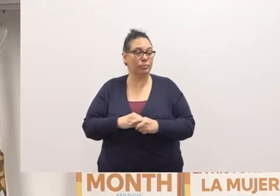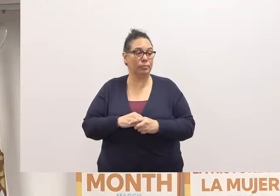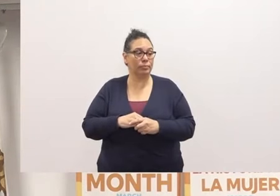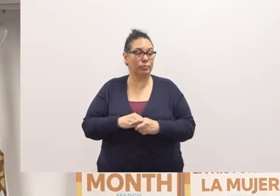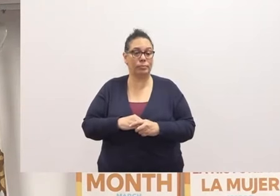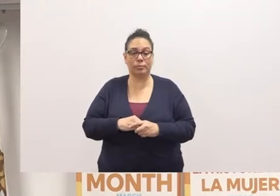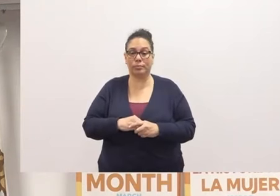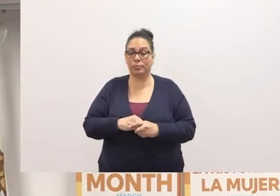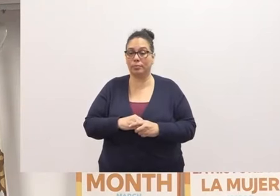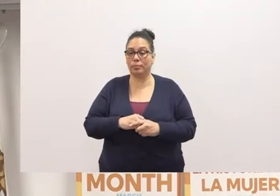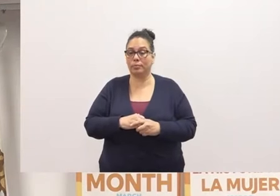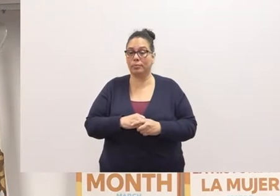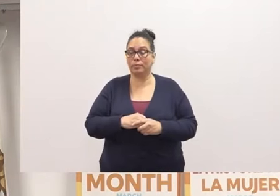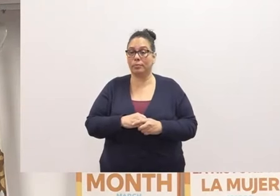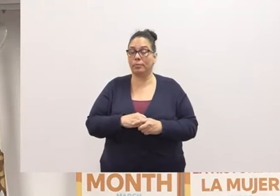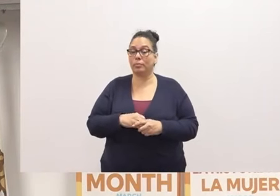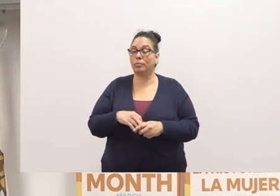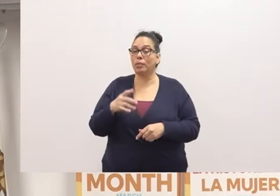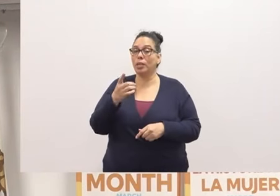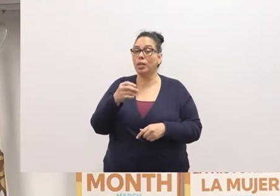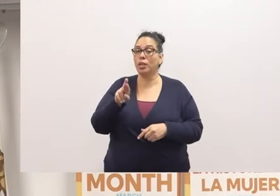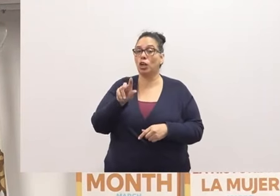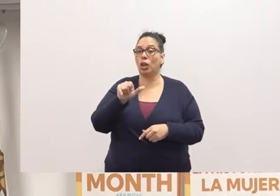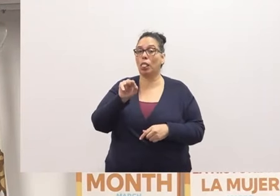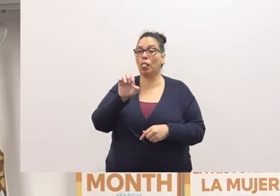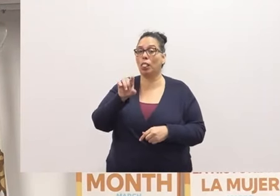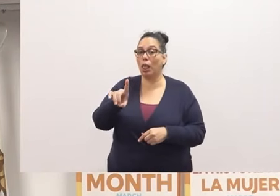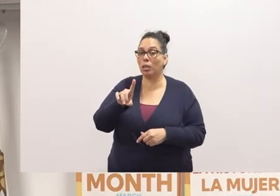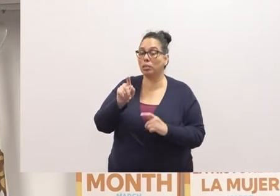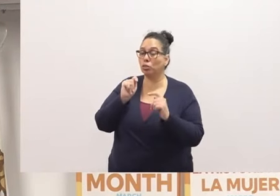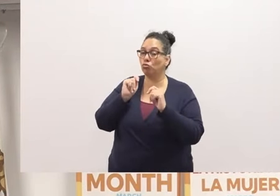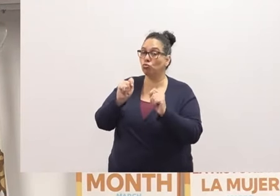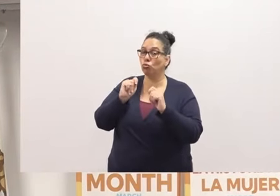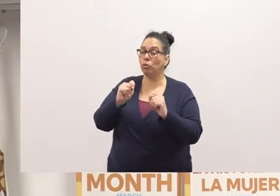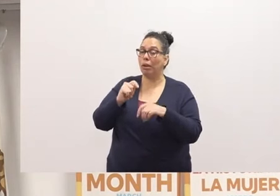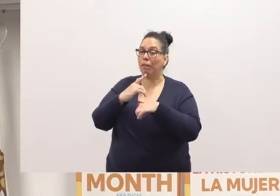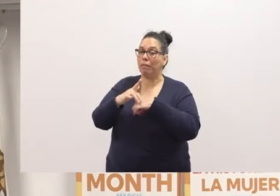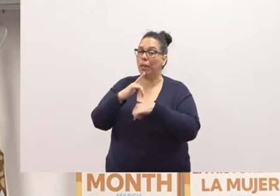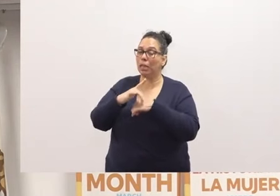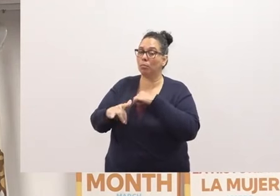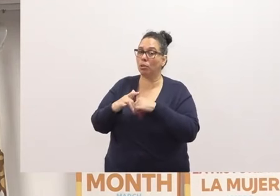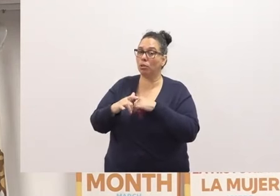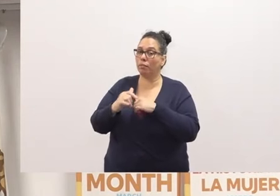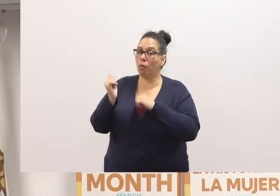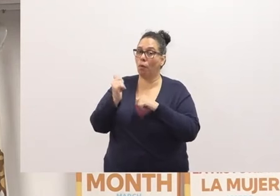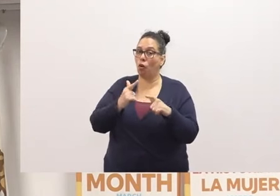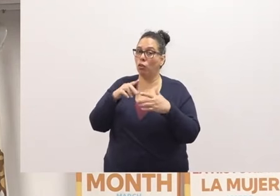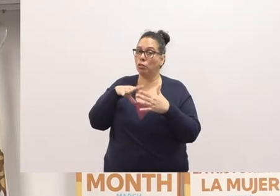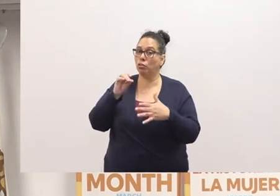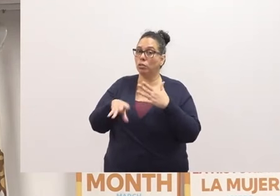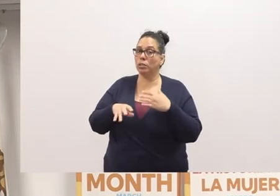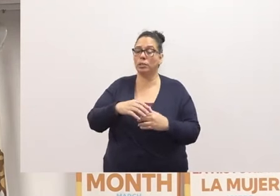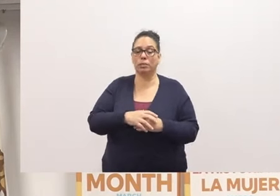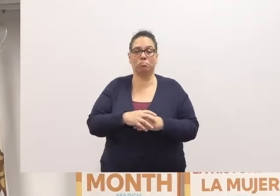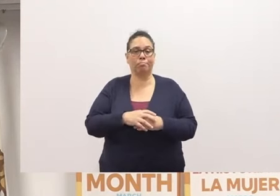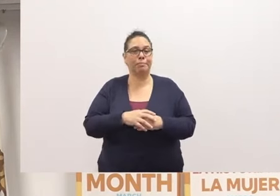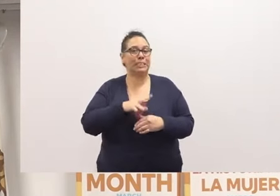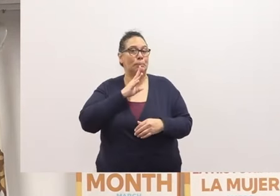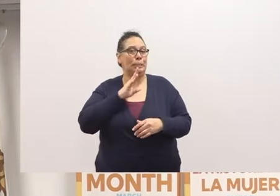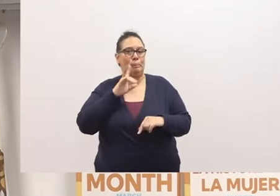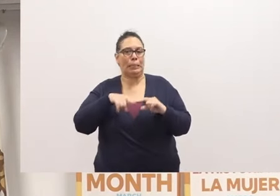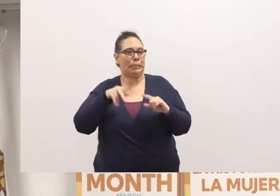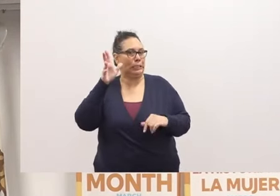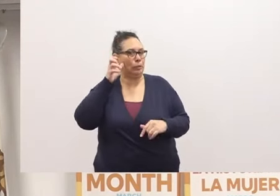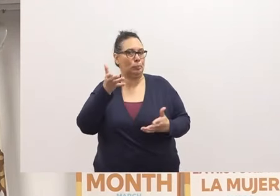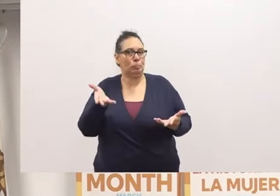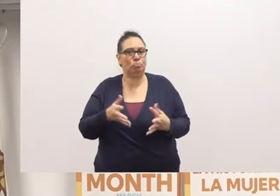Dr. Lund, and is that tutoring available to all students since they're all in the accelerated program? Yeah, that's available to every middle school student, sixth